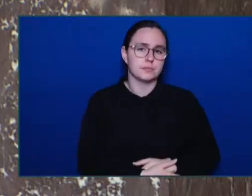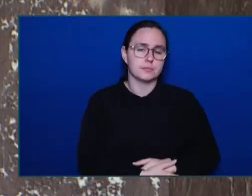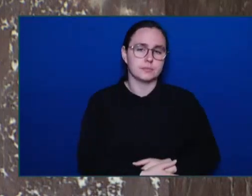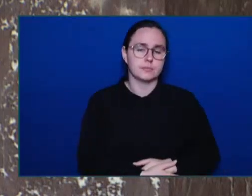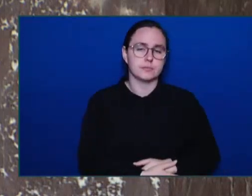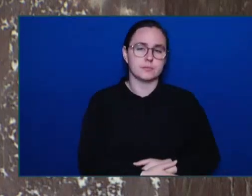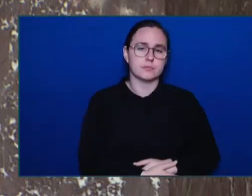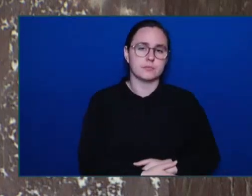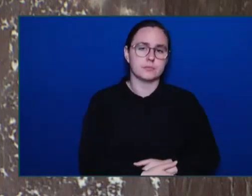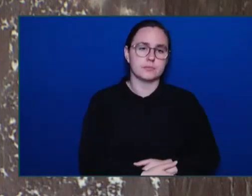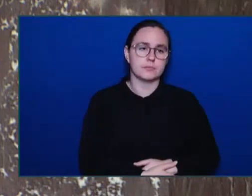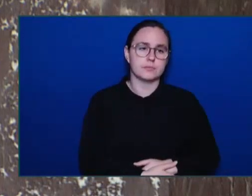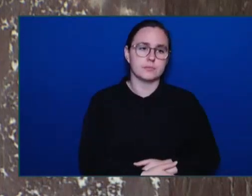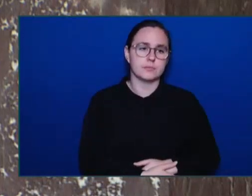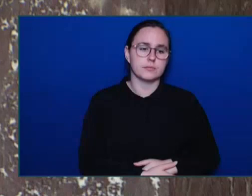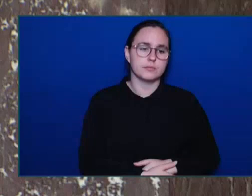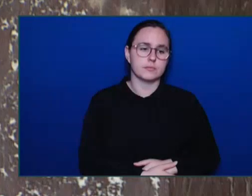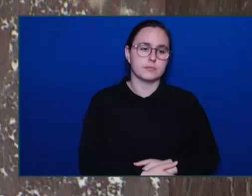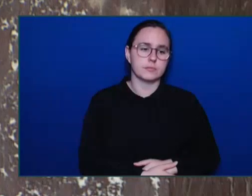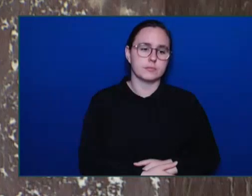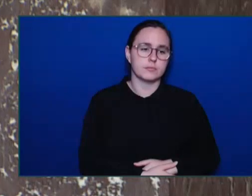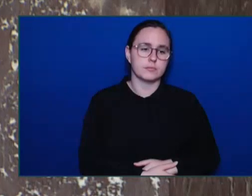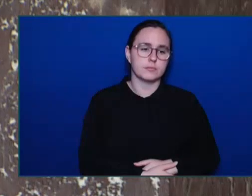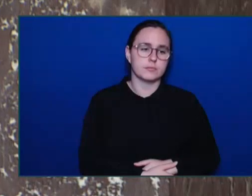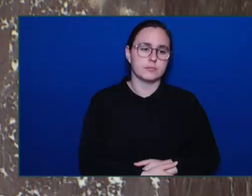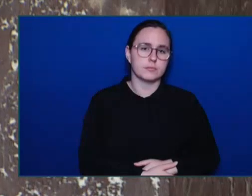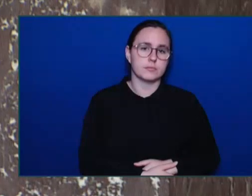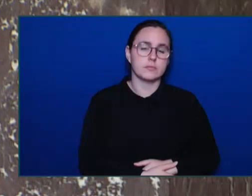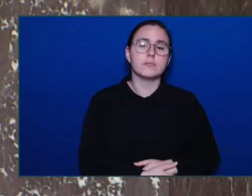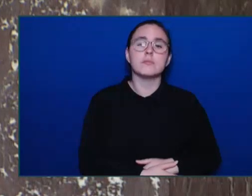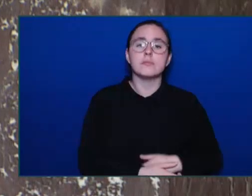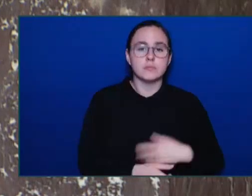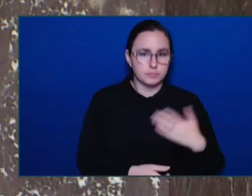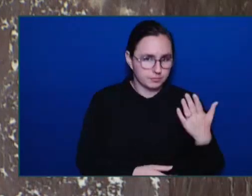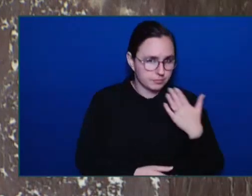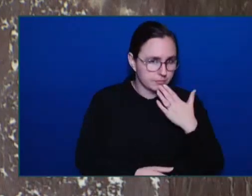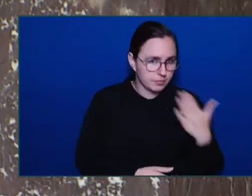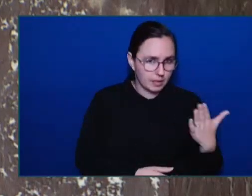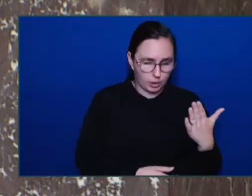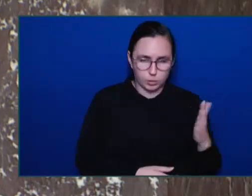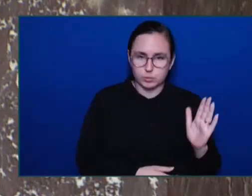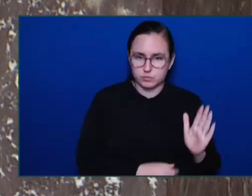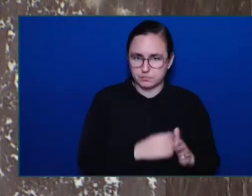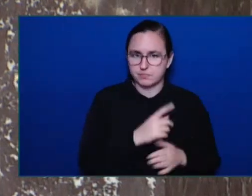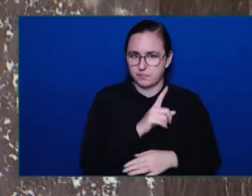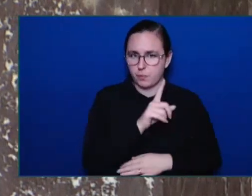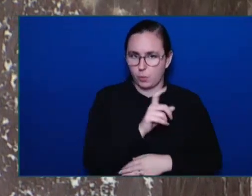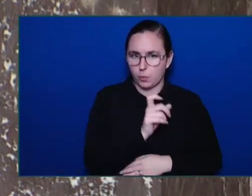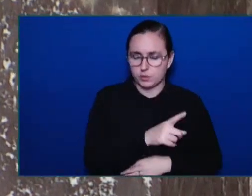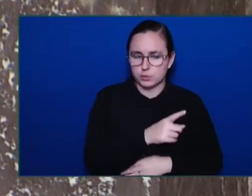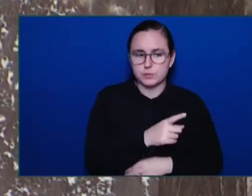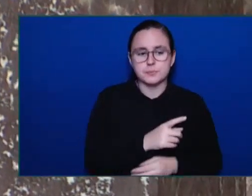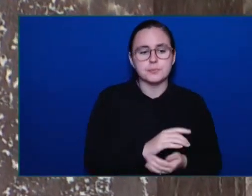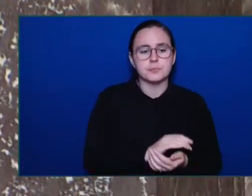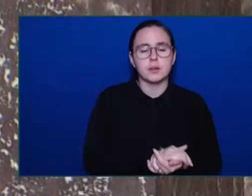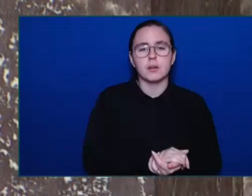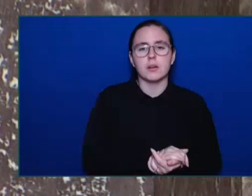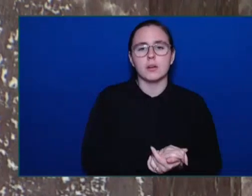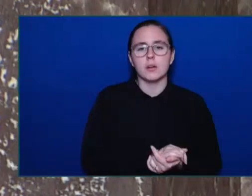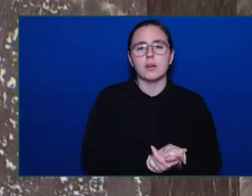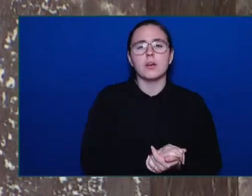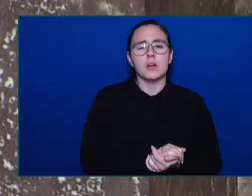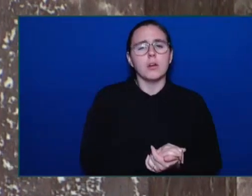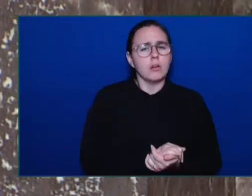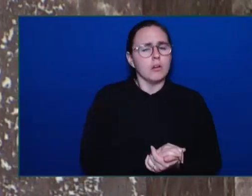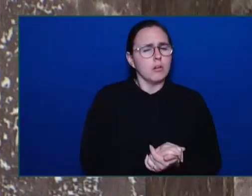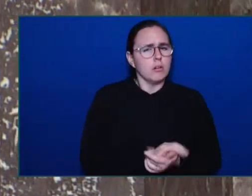Thank you, Honourable Speaker, and thank the member across the way for the question. No doubt the situation, in